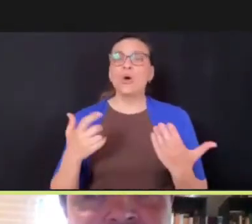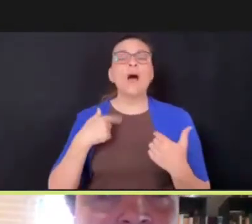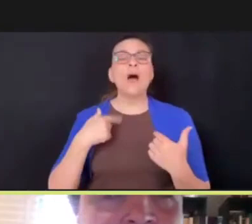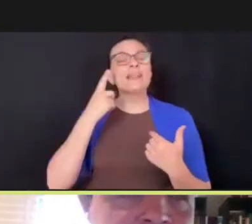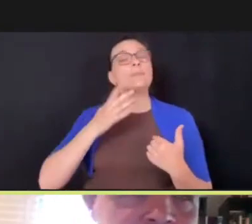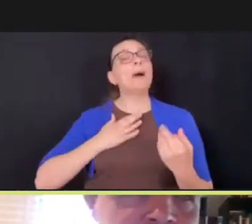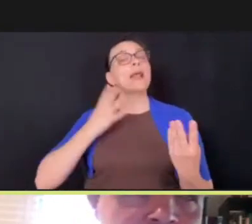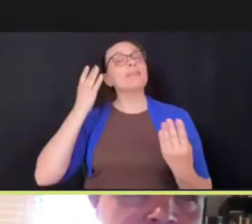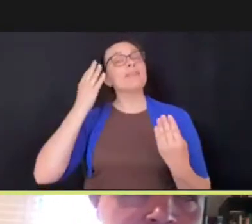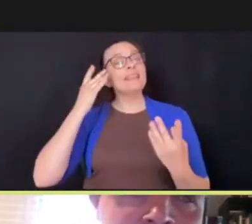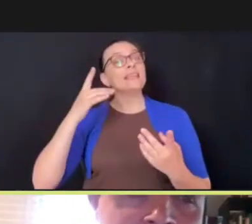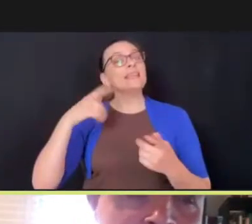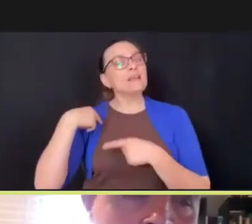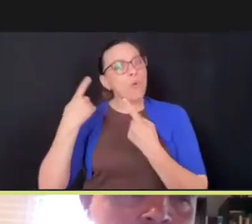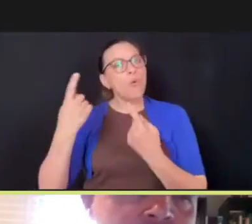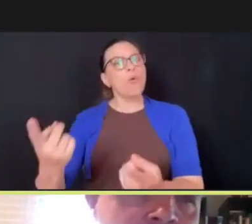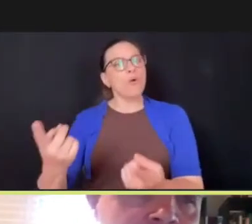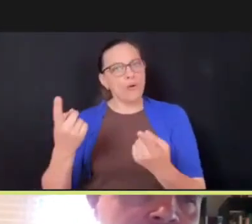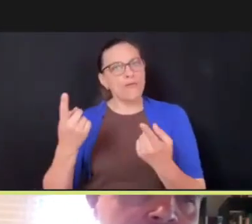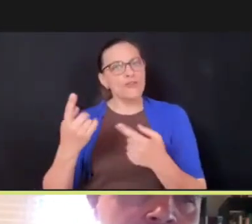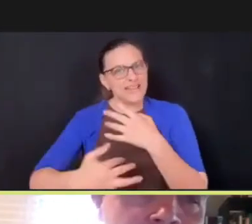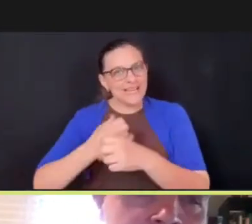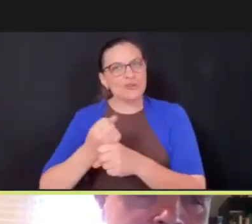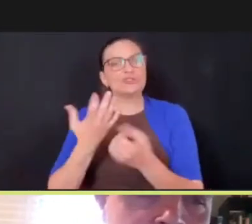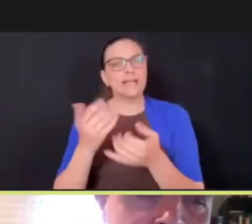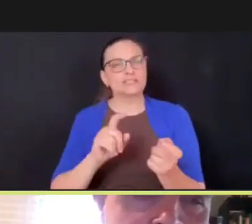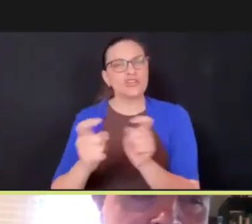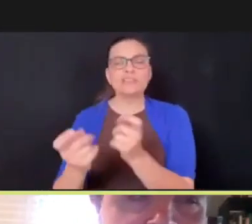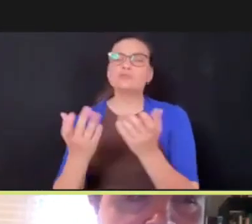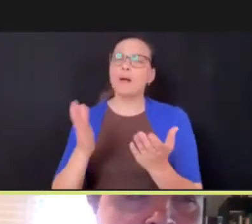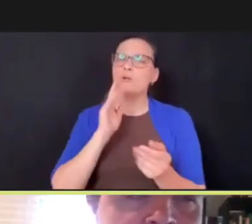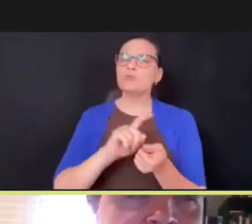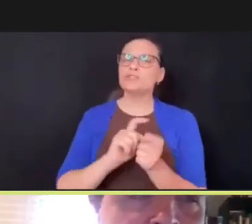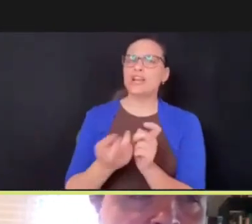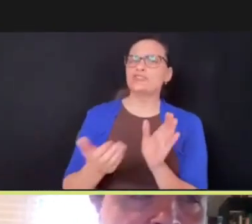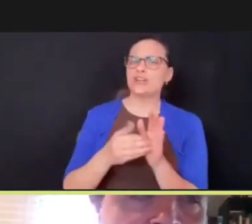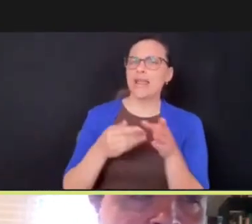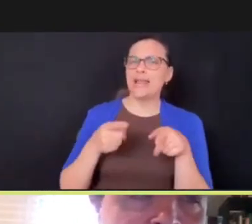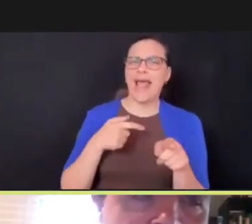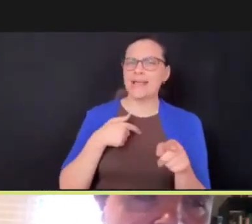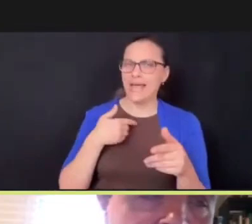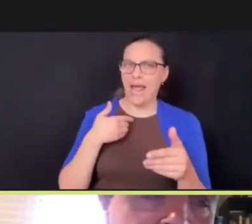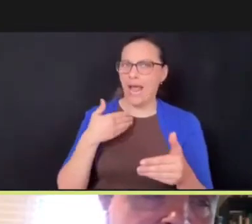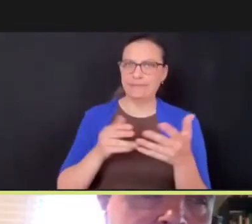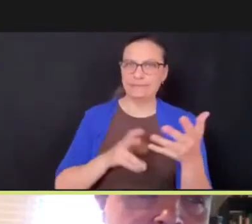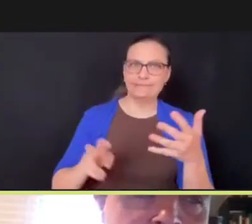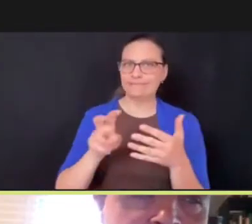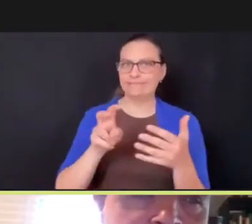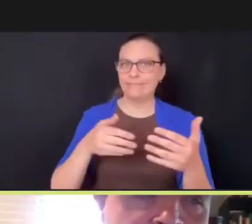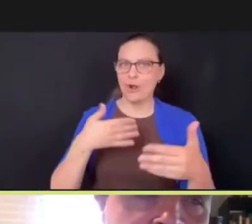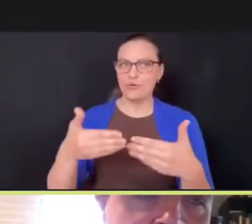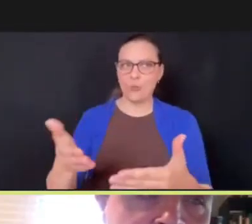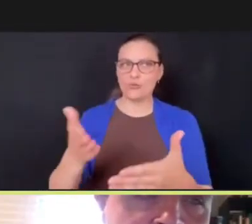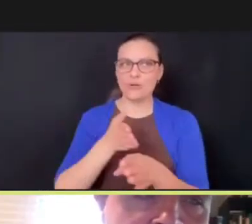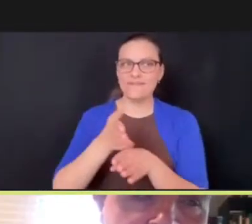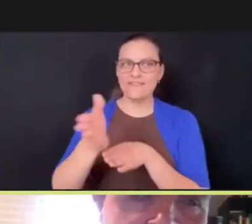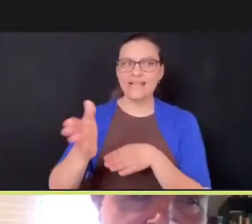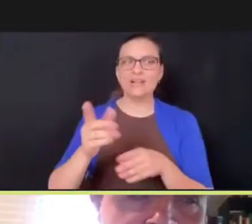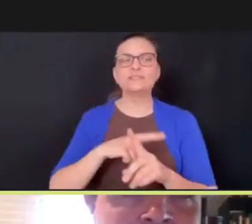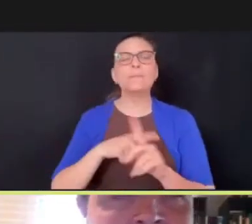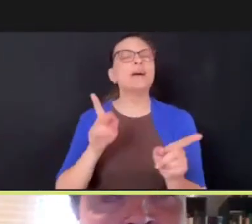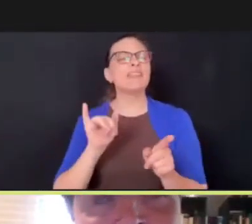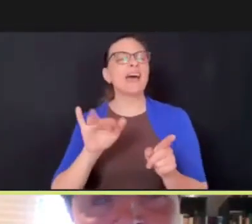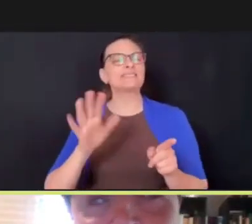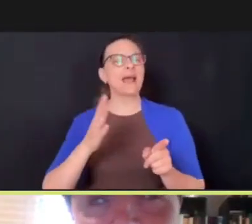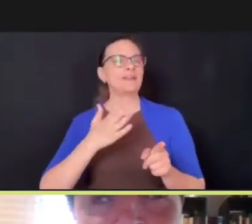this has changed over the years, and it'll probably change again as I go through the field. But that's been my kind of disclosure journey and experience. I